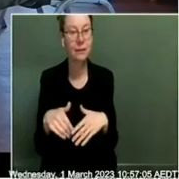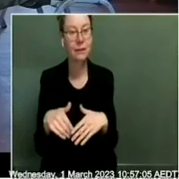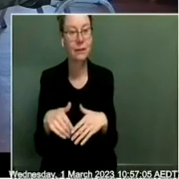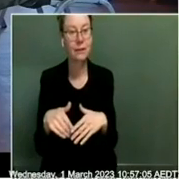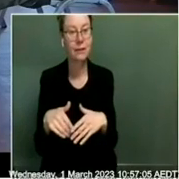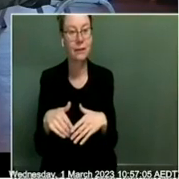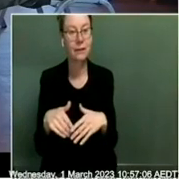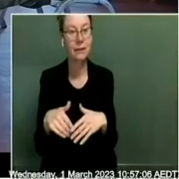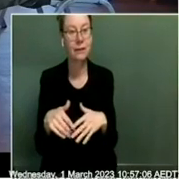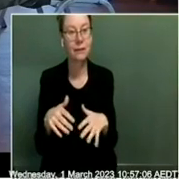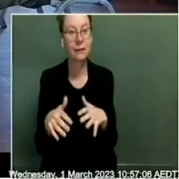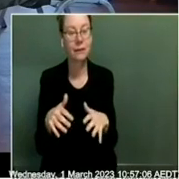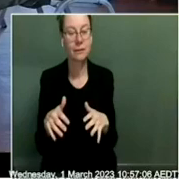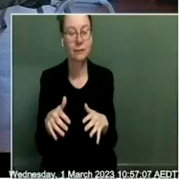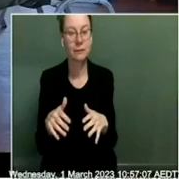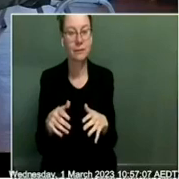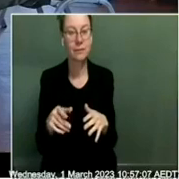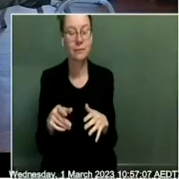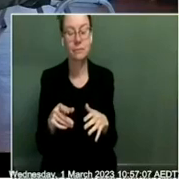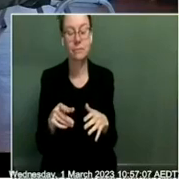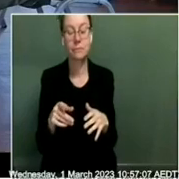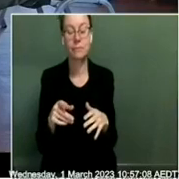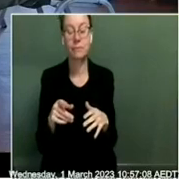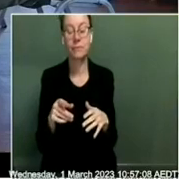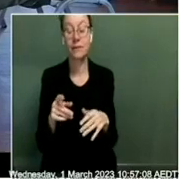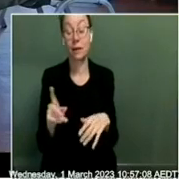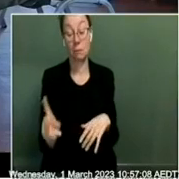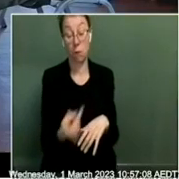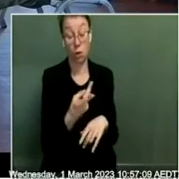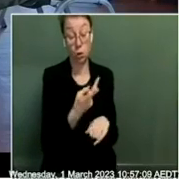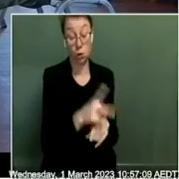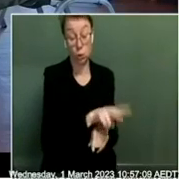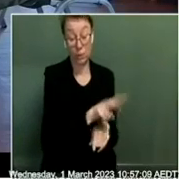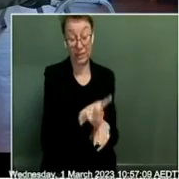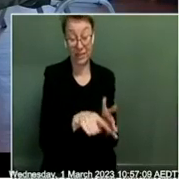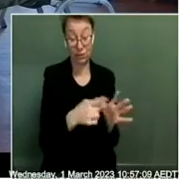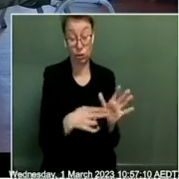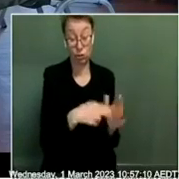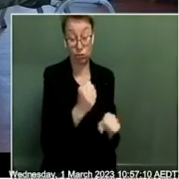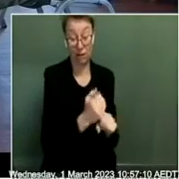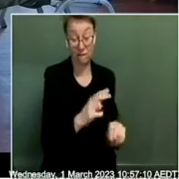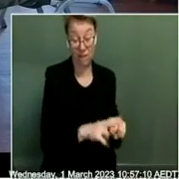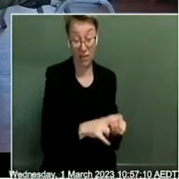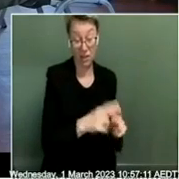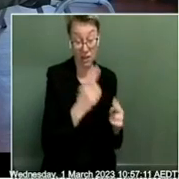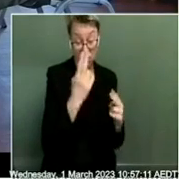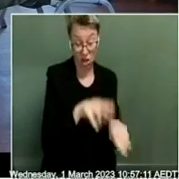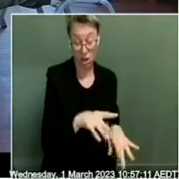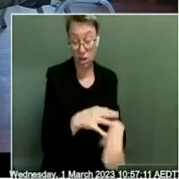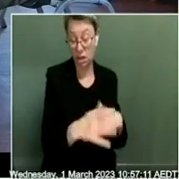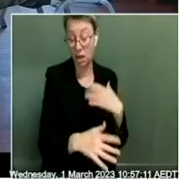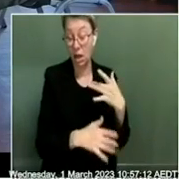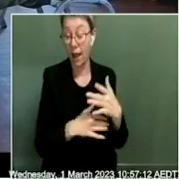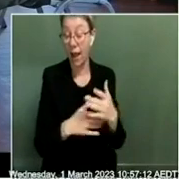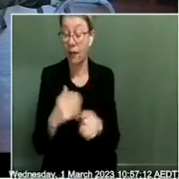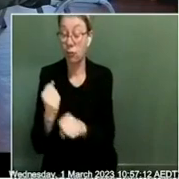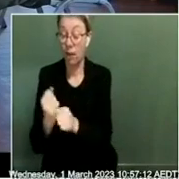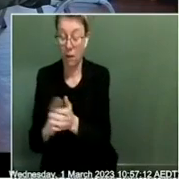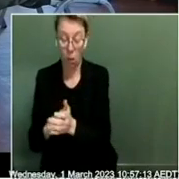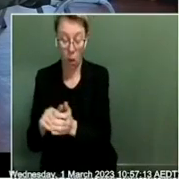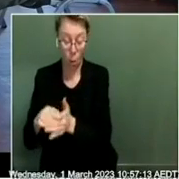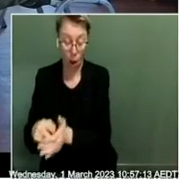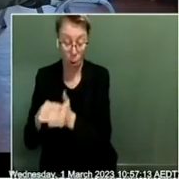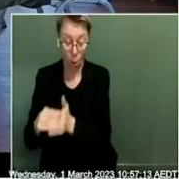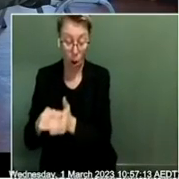the 22nd January. So she sort of waited for him to come home, mm-hmm. and then she went. Mm-hmm. She went on the exact same day as he passed